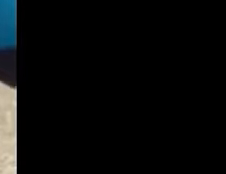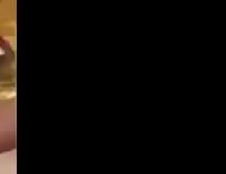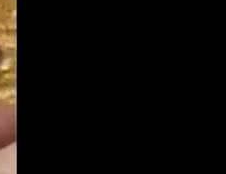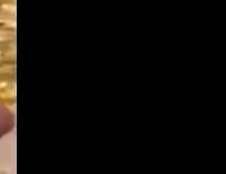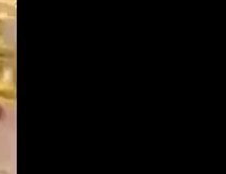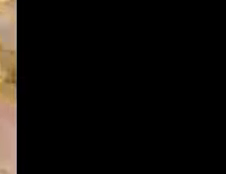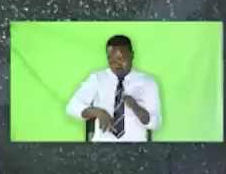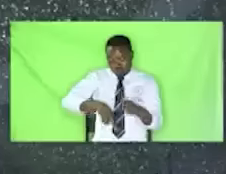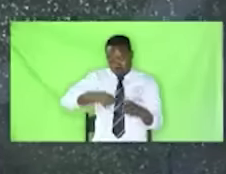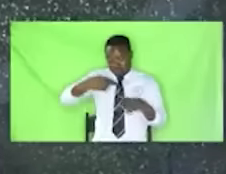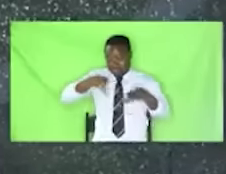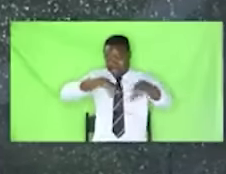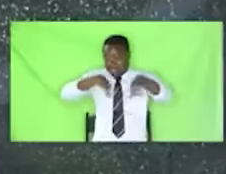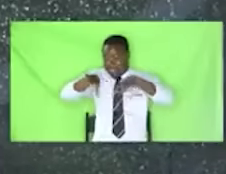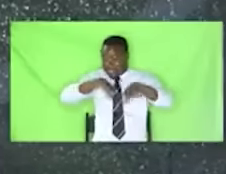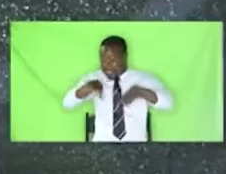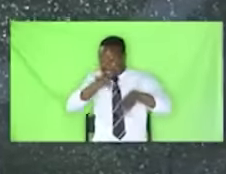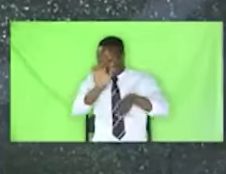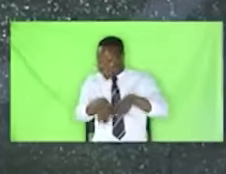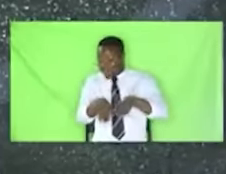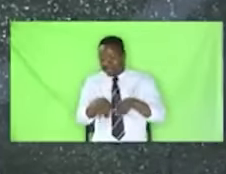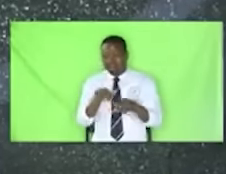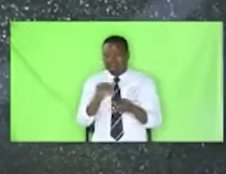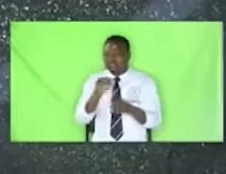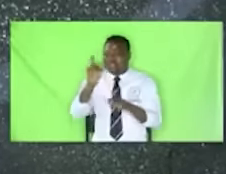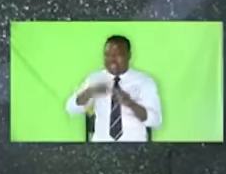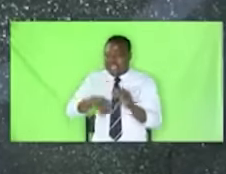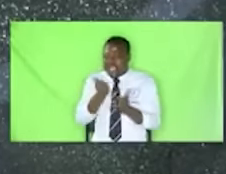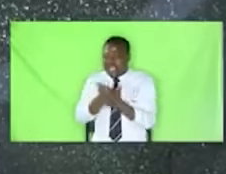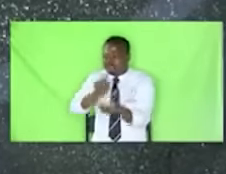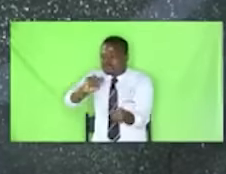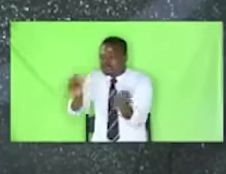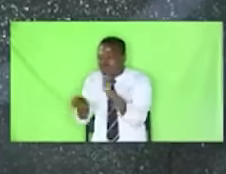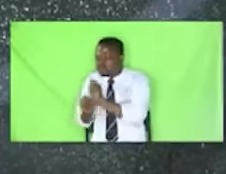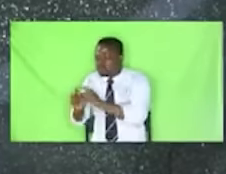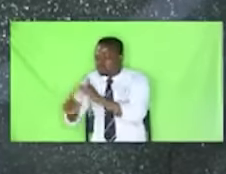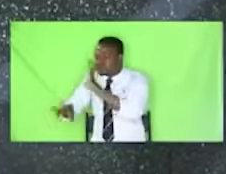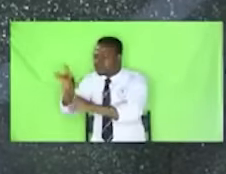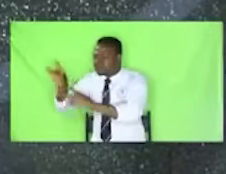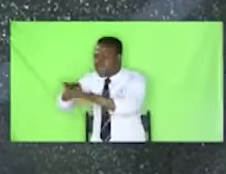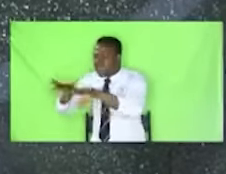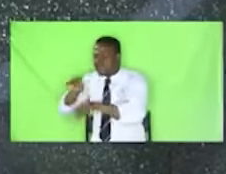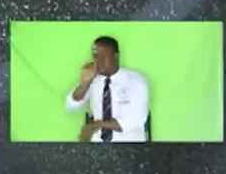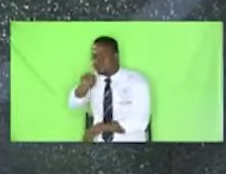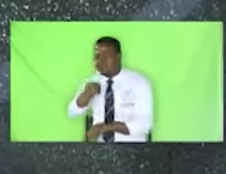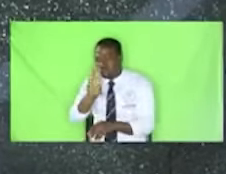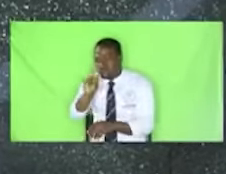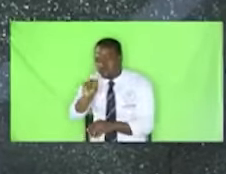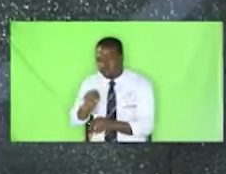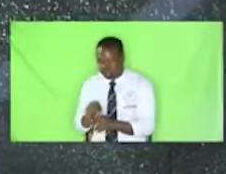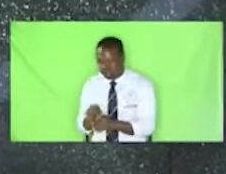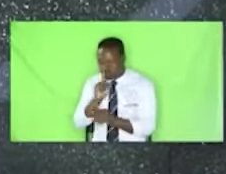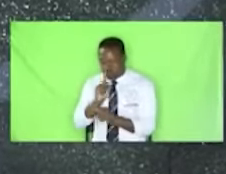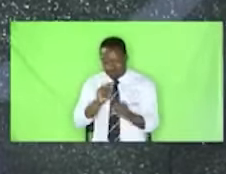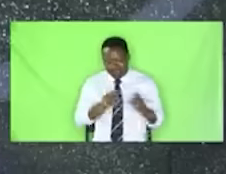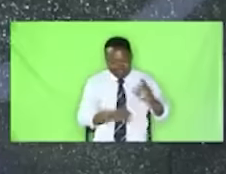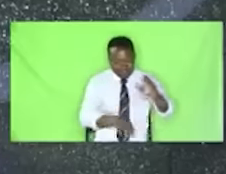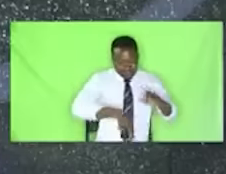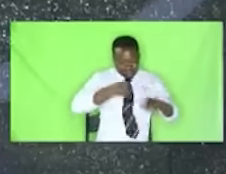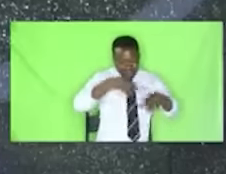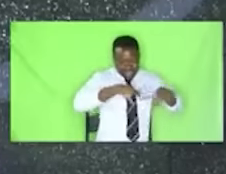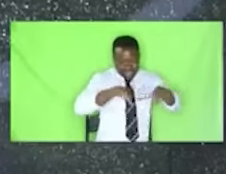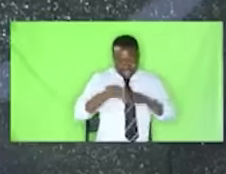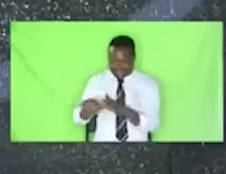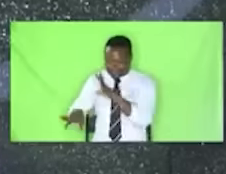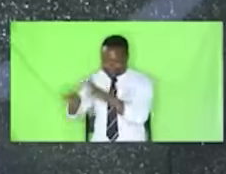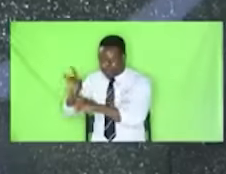religiosity not being transformed to spirituality. There's a big gap between what